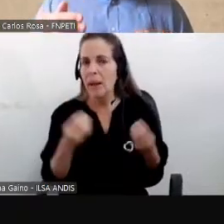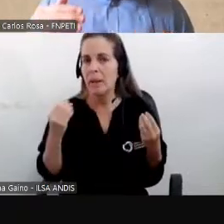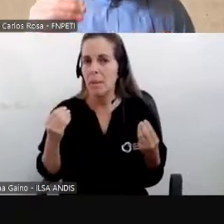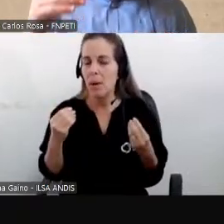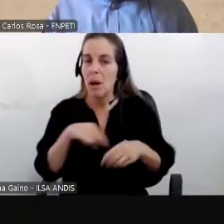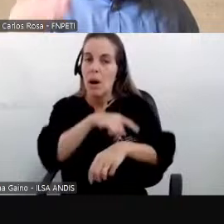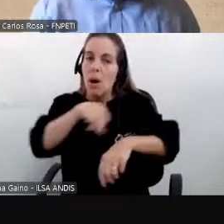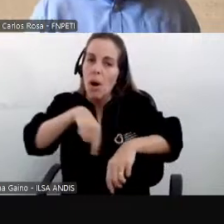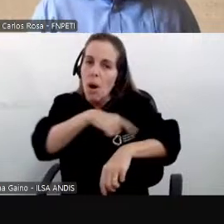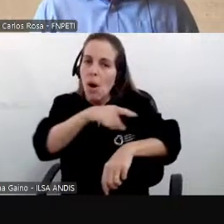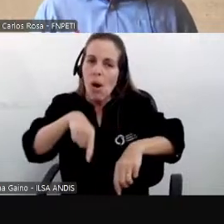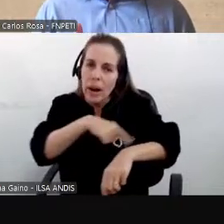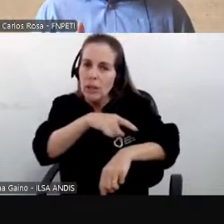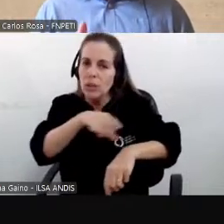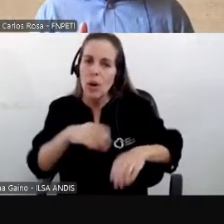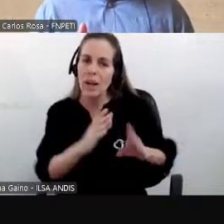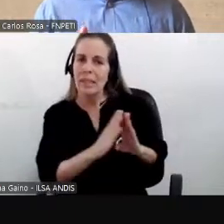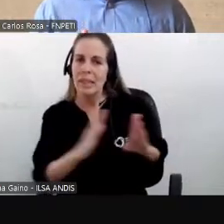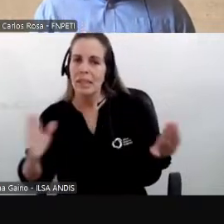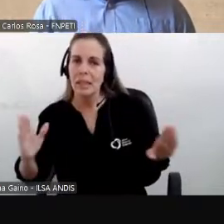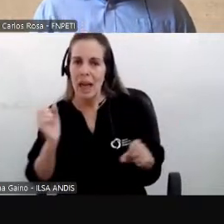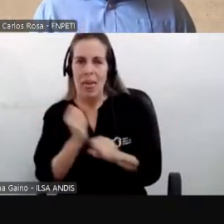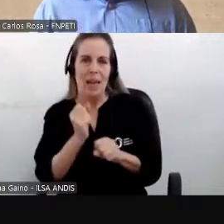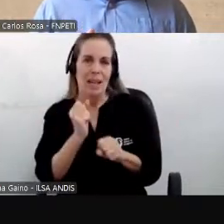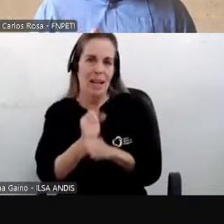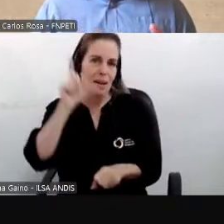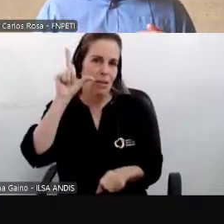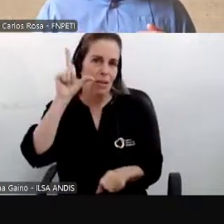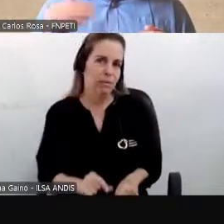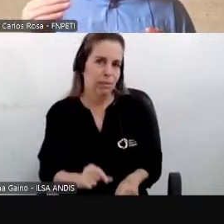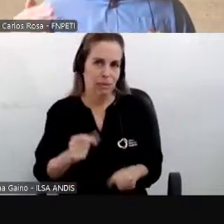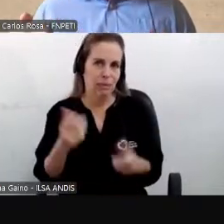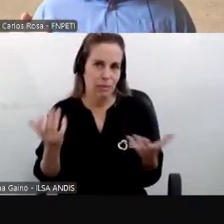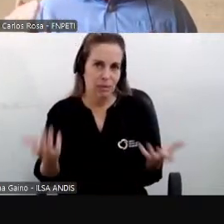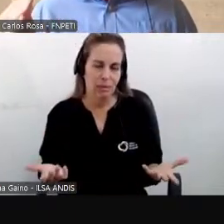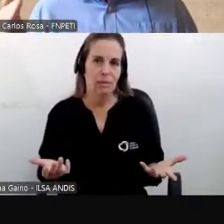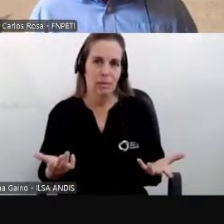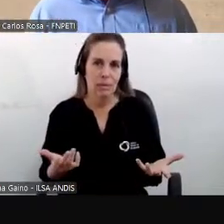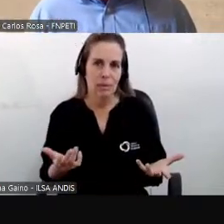workday. That is to say that workday